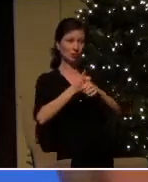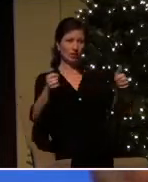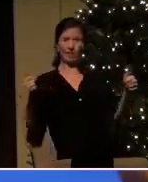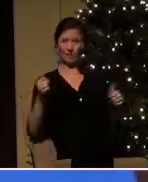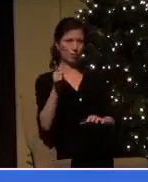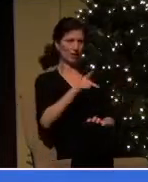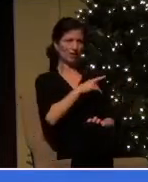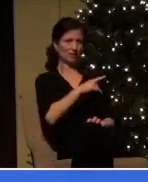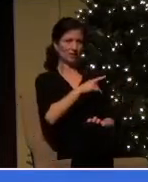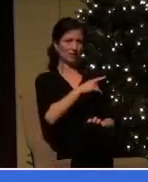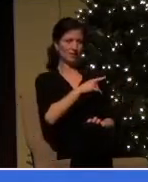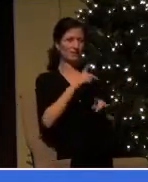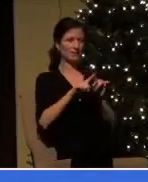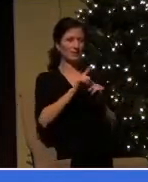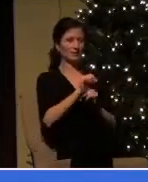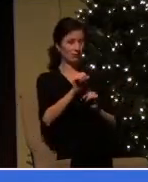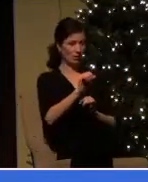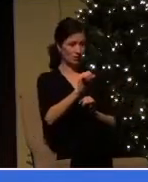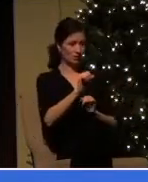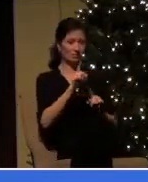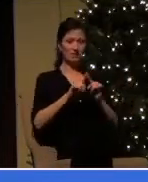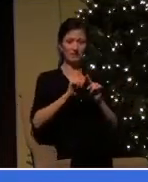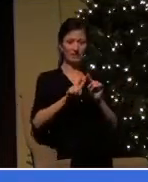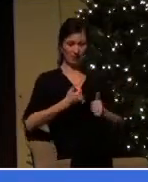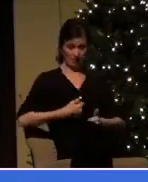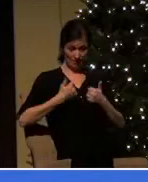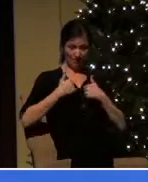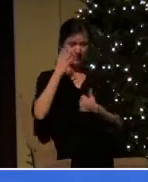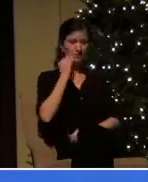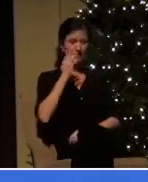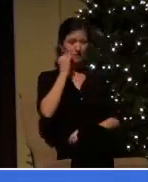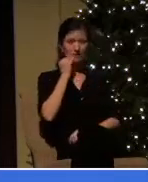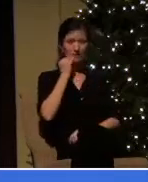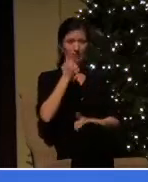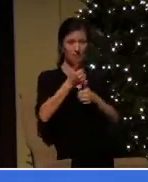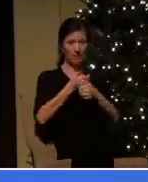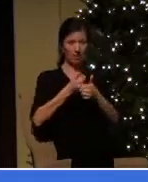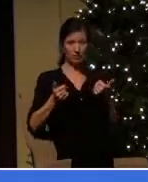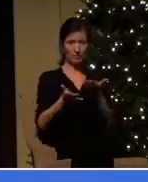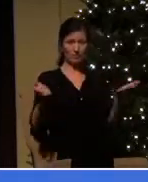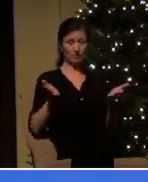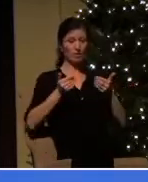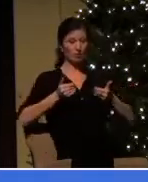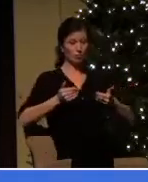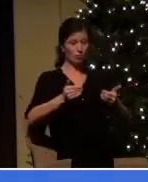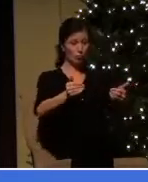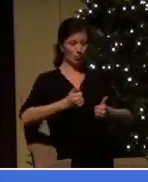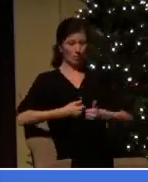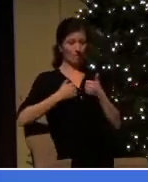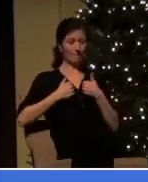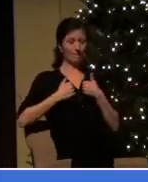the circumstances and the situations in which you find yourself, you go through life and you discover pretty